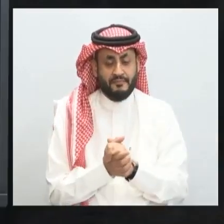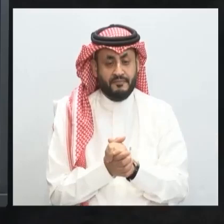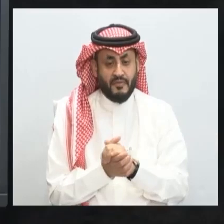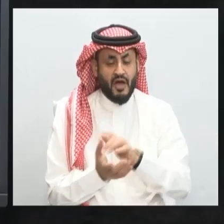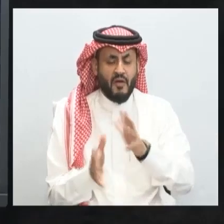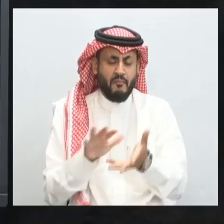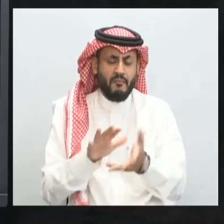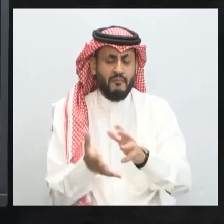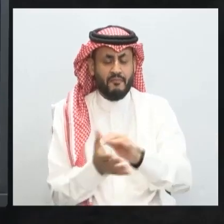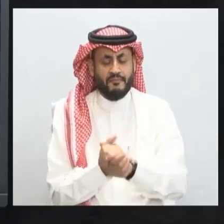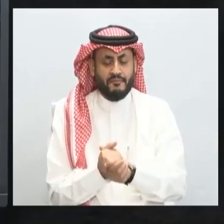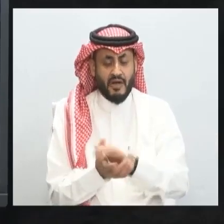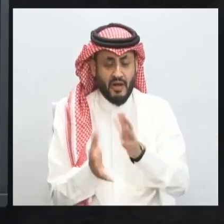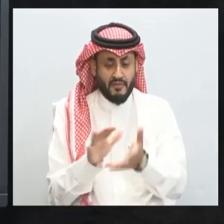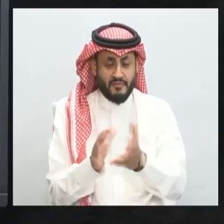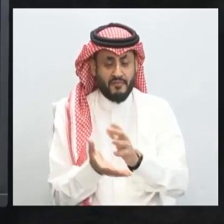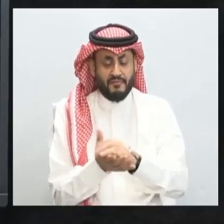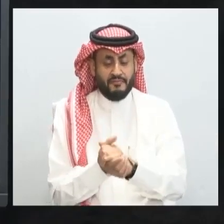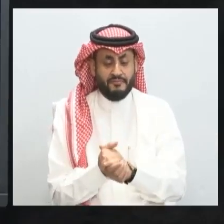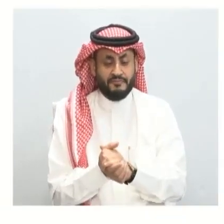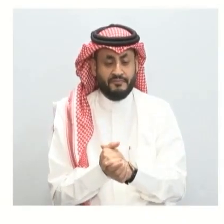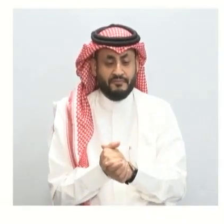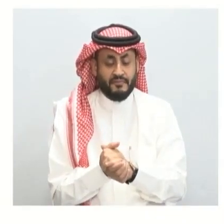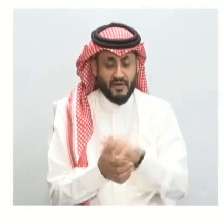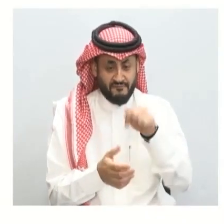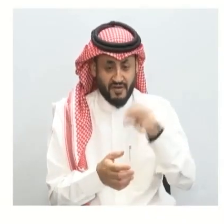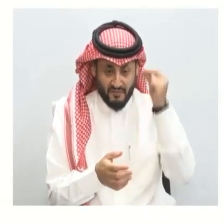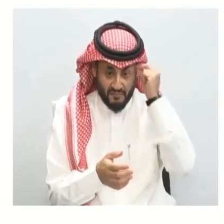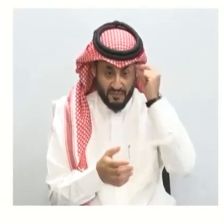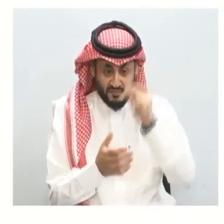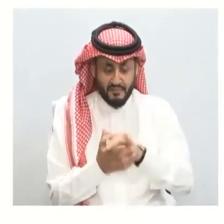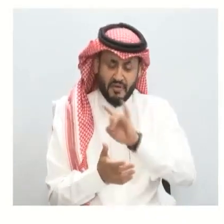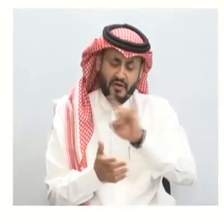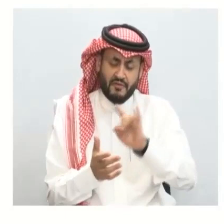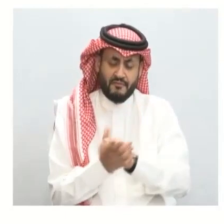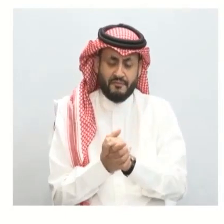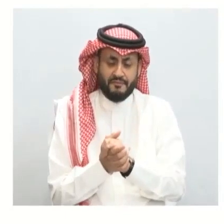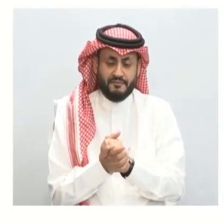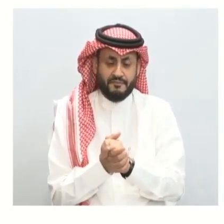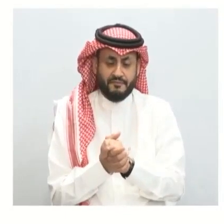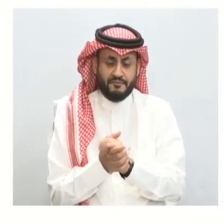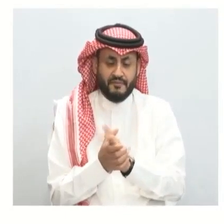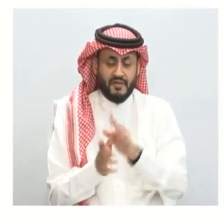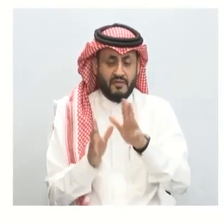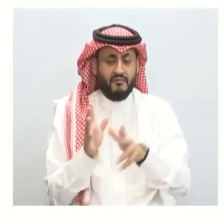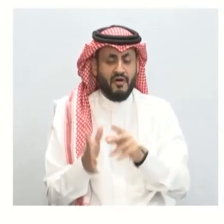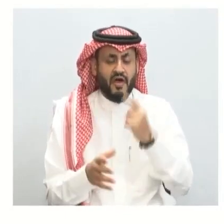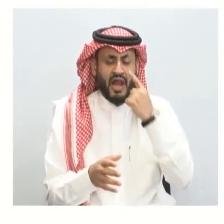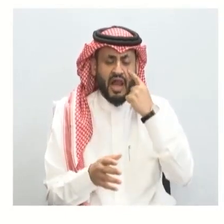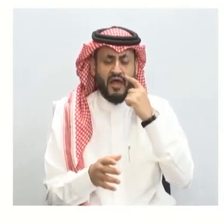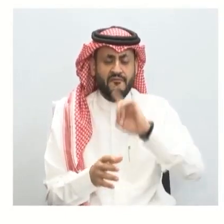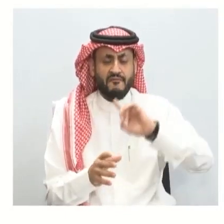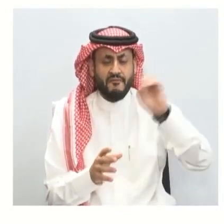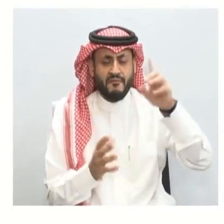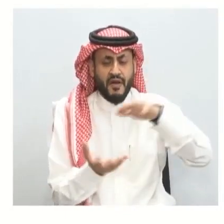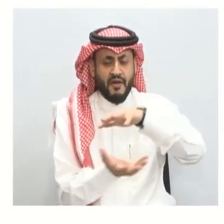possibilities, we have here some people, they do believe, or maybe not, in the idea of life